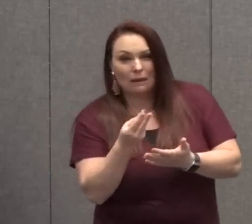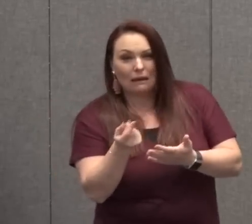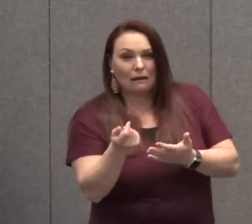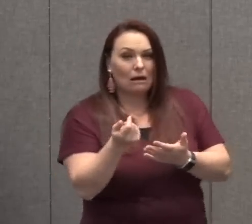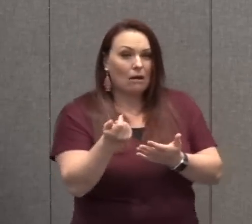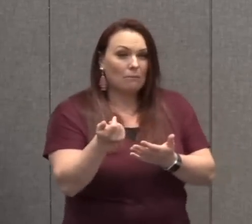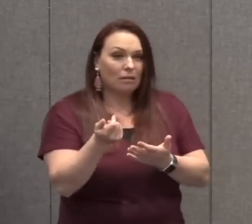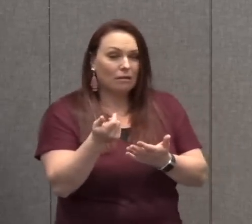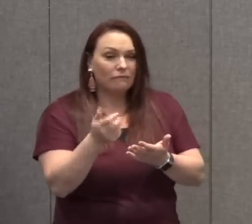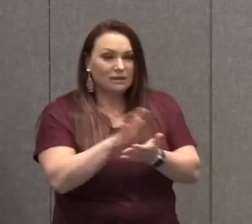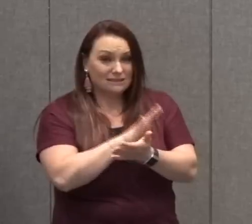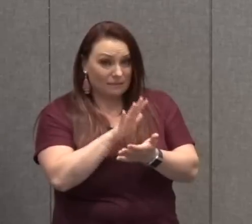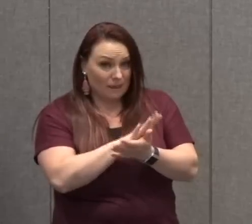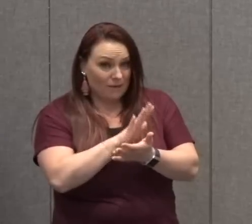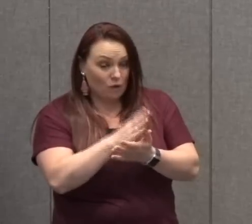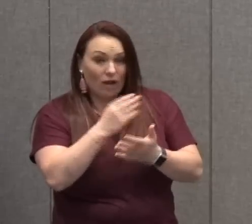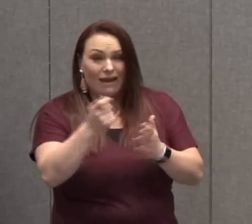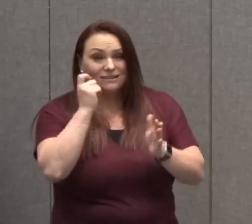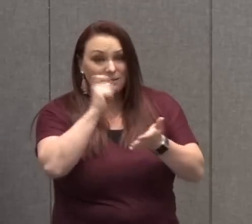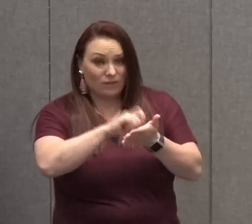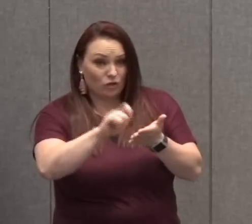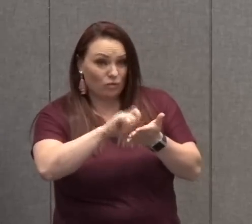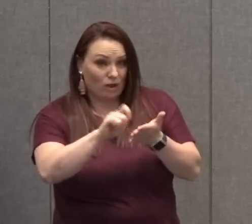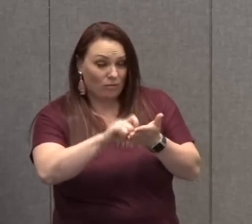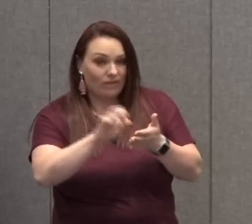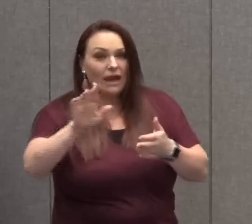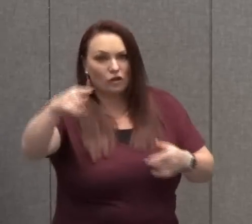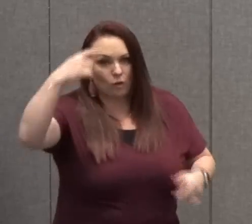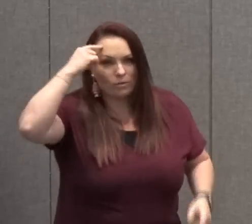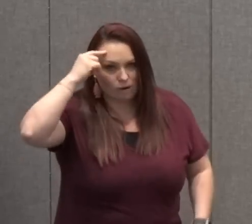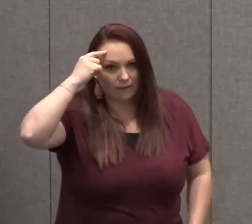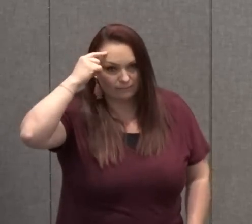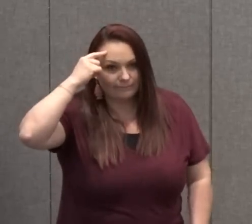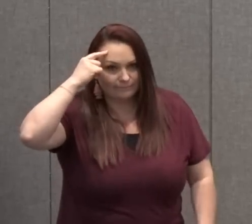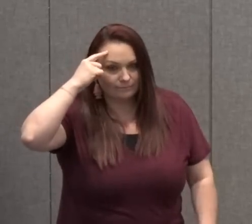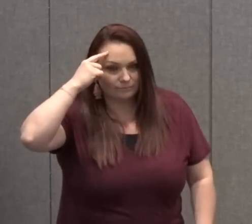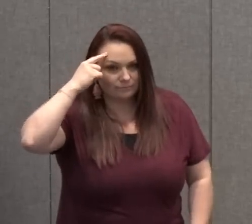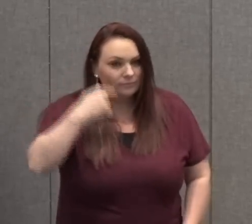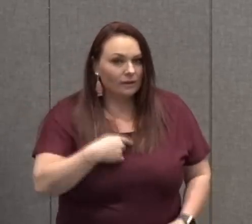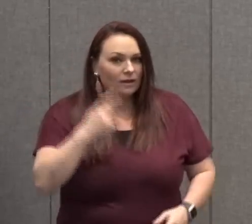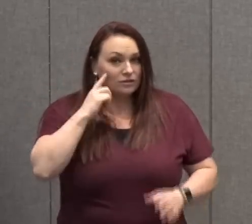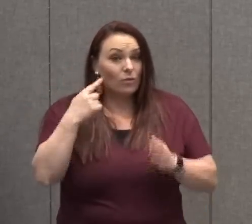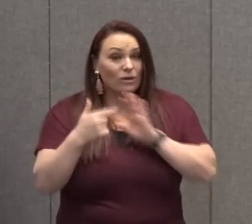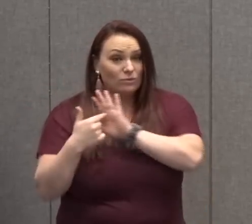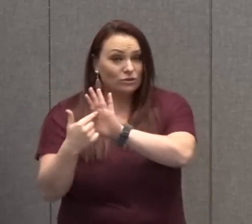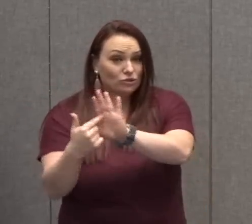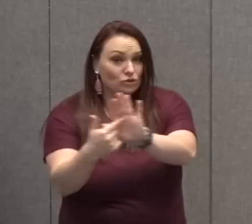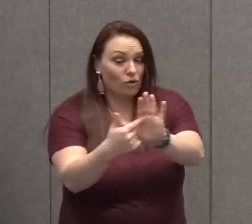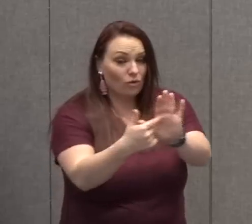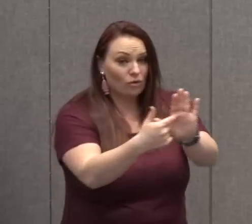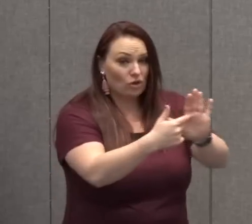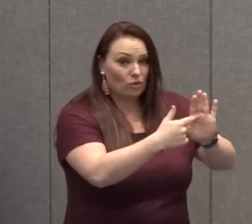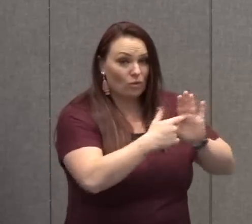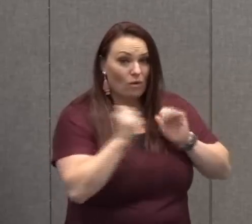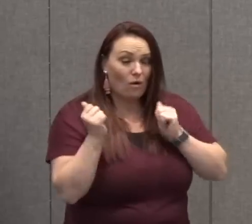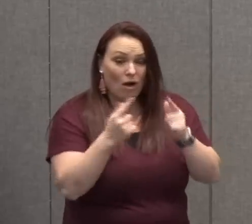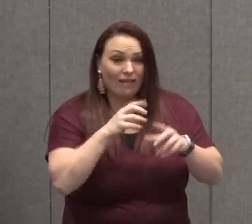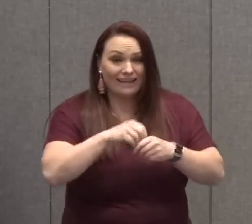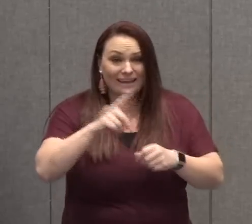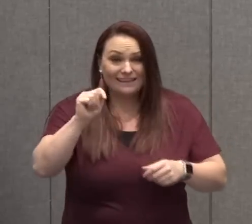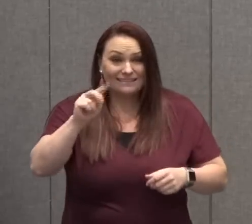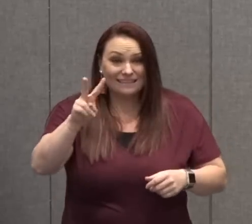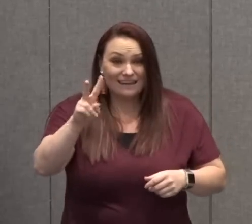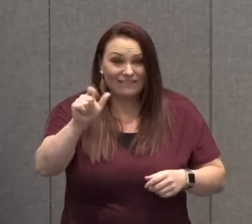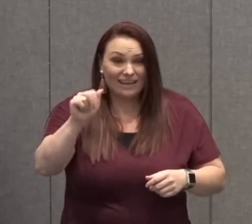and a writing utensil and your brains, because we are going to show you all out there in TV land, how to make a